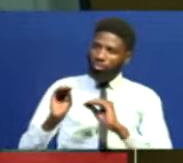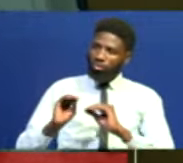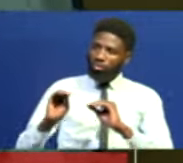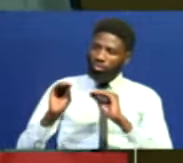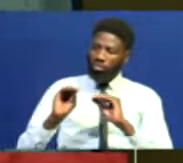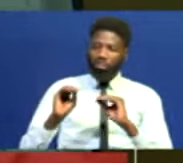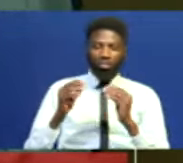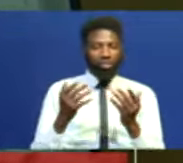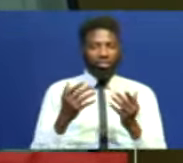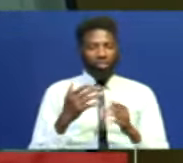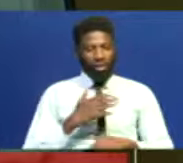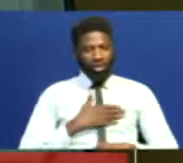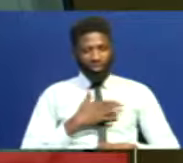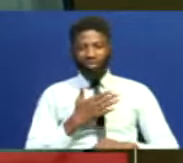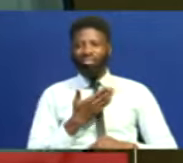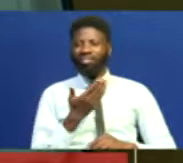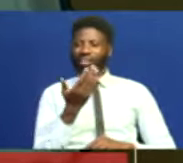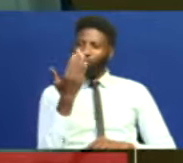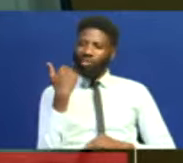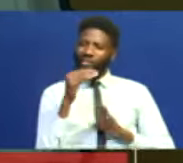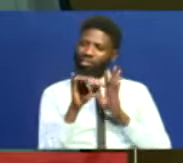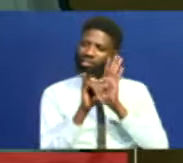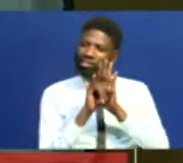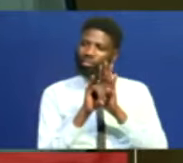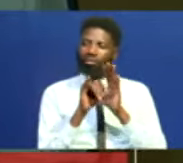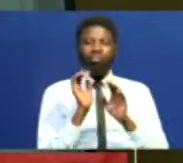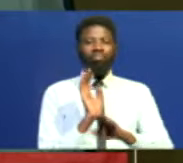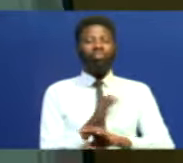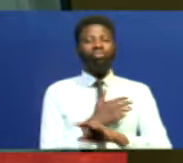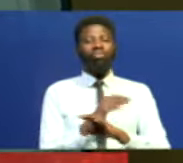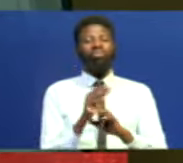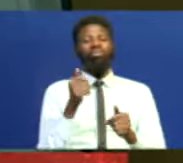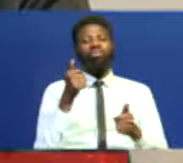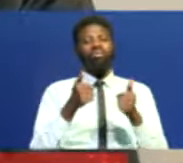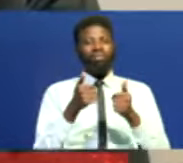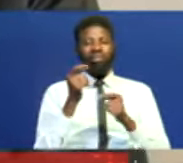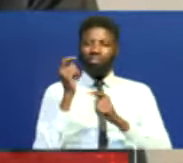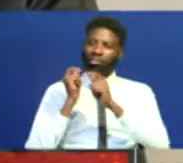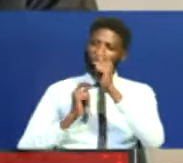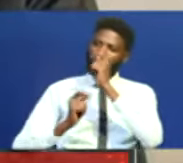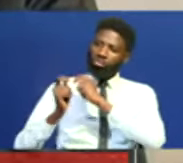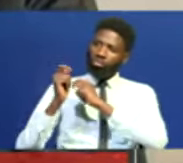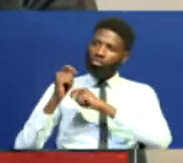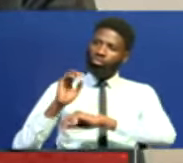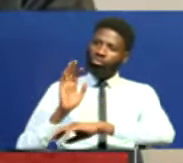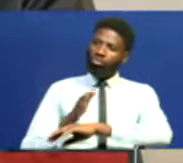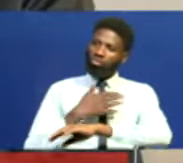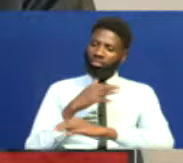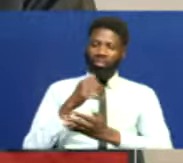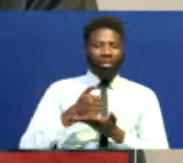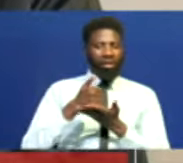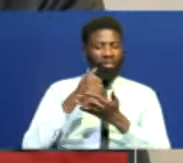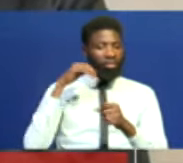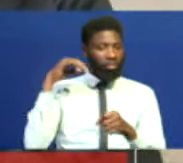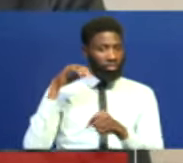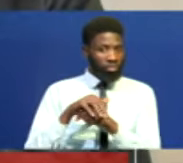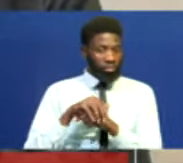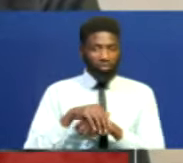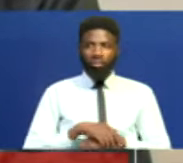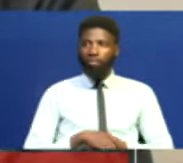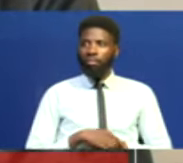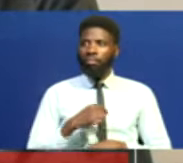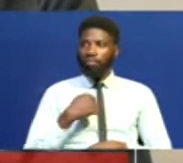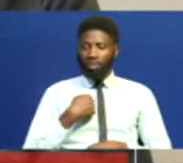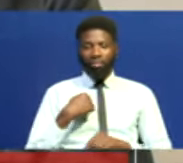of our identity in terms of music. Our traditional folk songs play that role very well. I'm personally